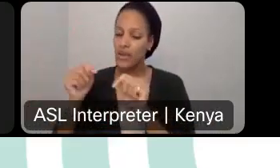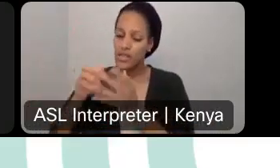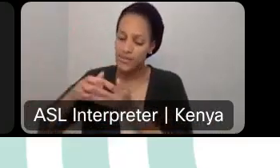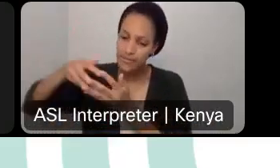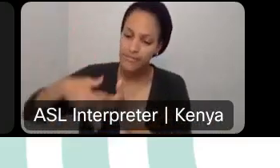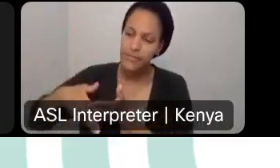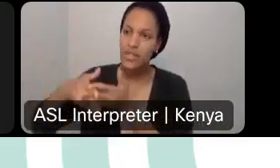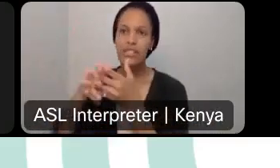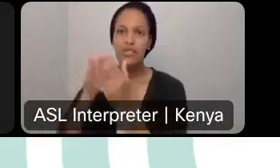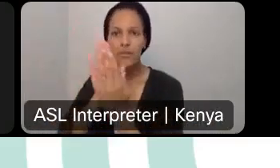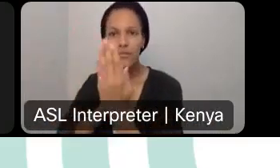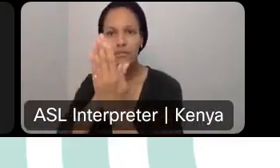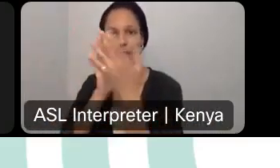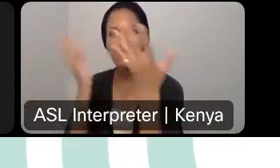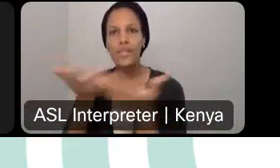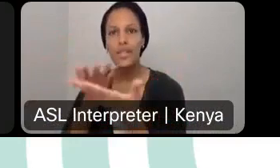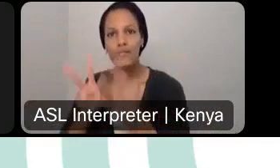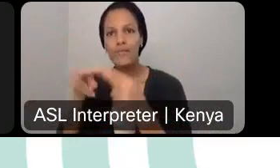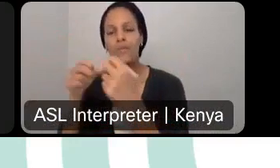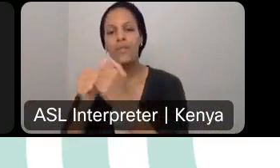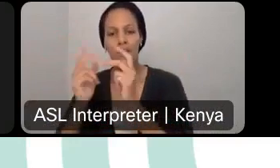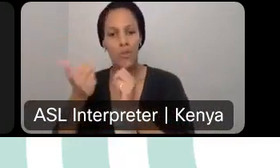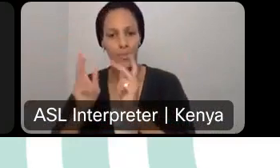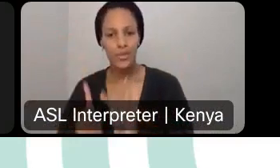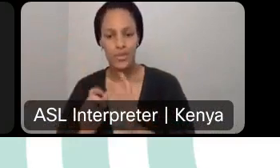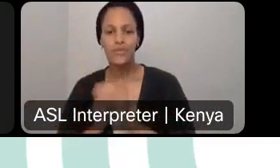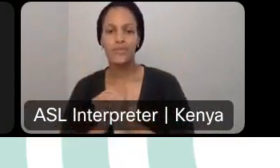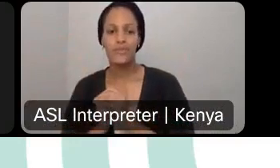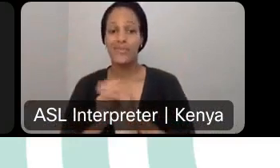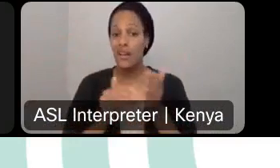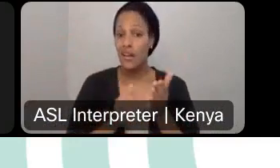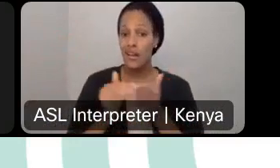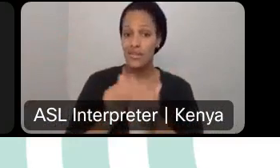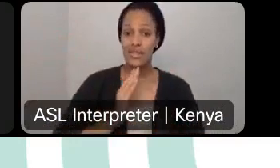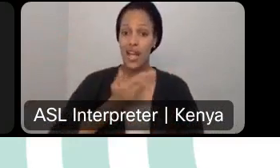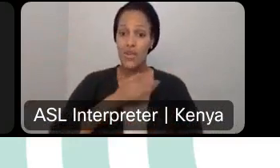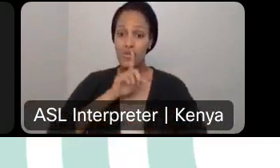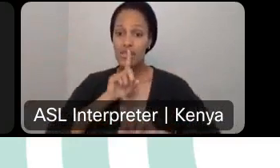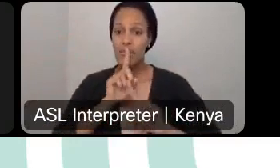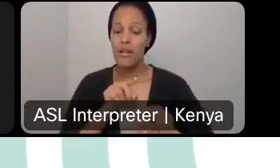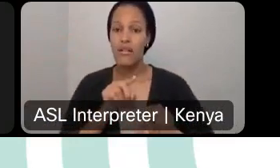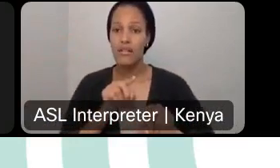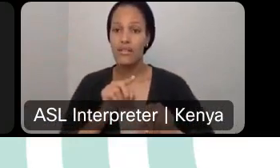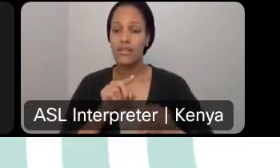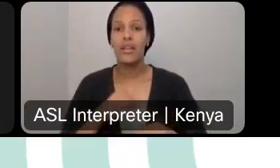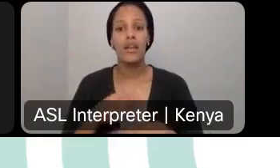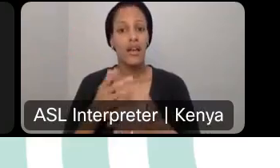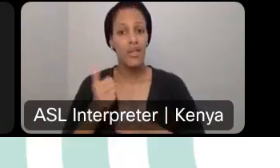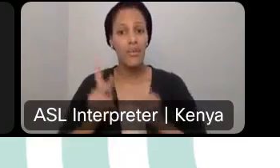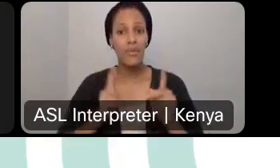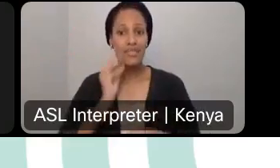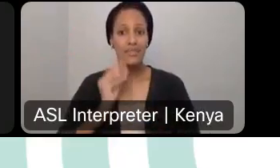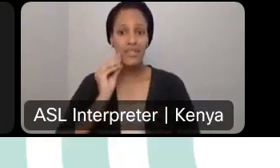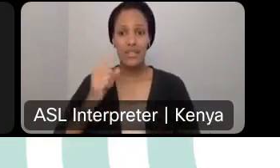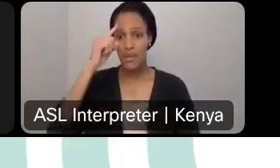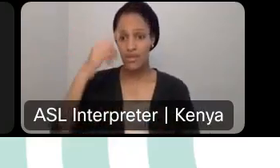someone. Often, it is our response to people experiencing mental health challenges that